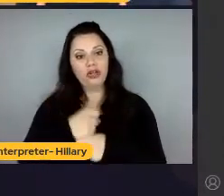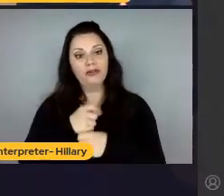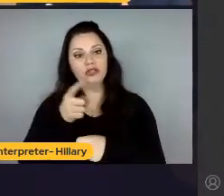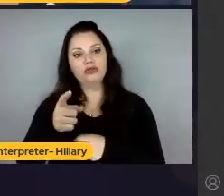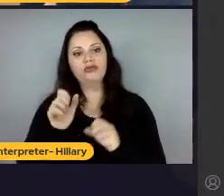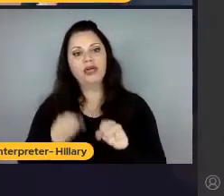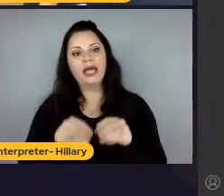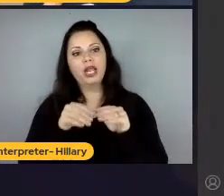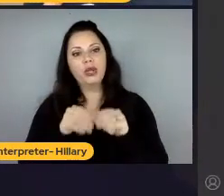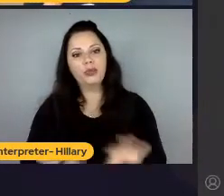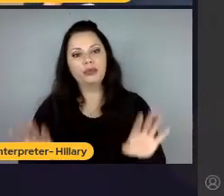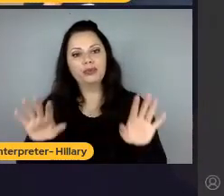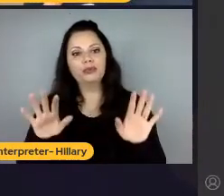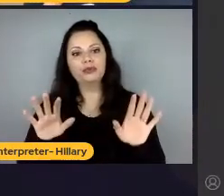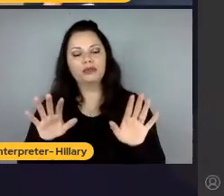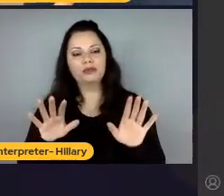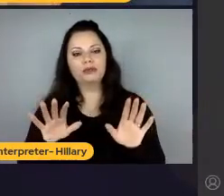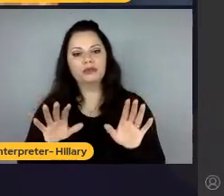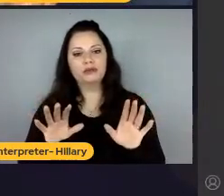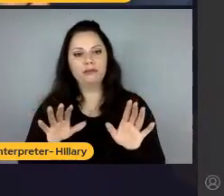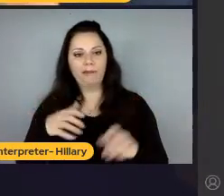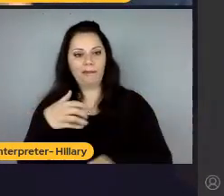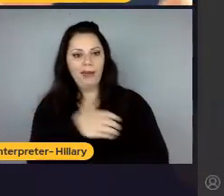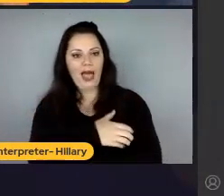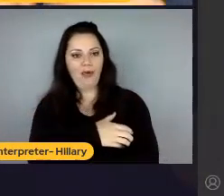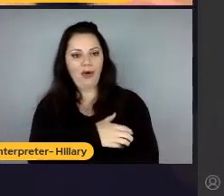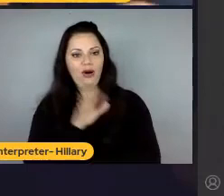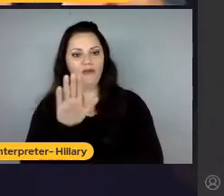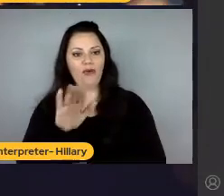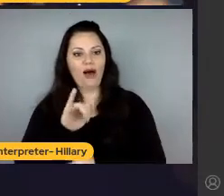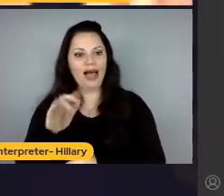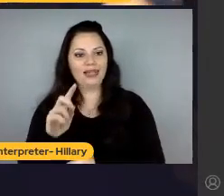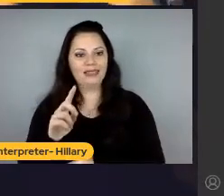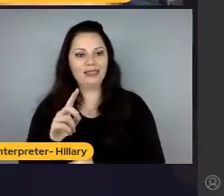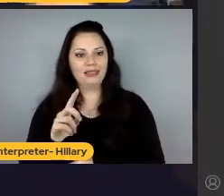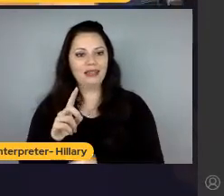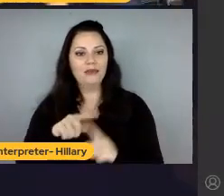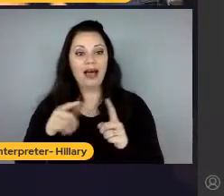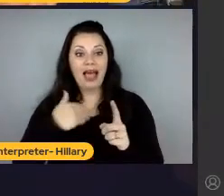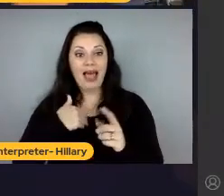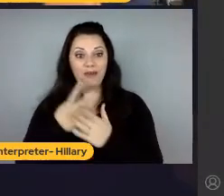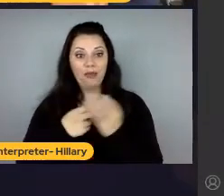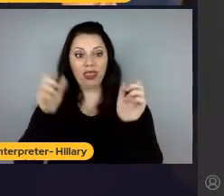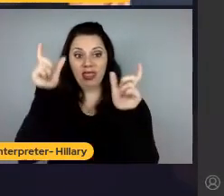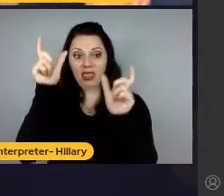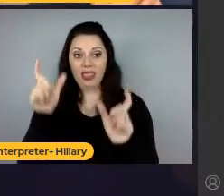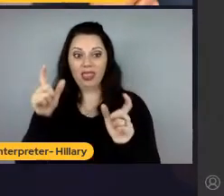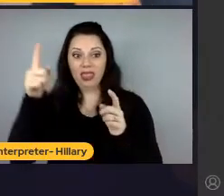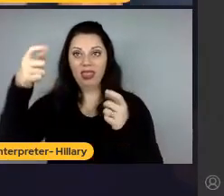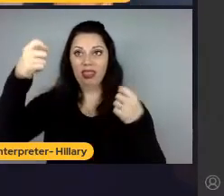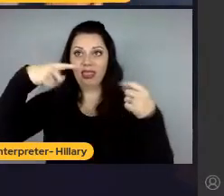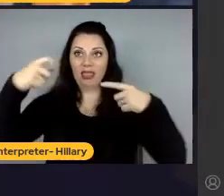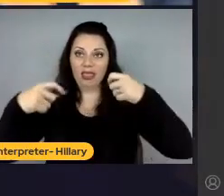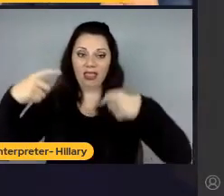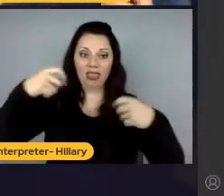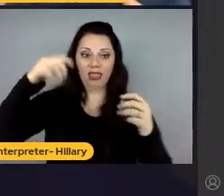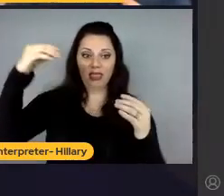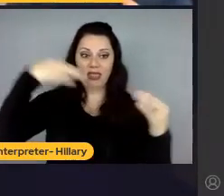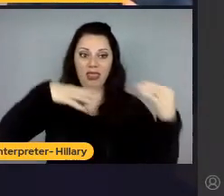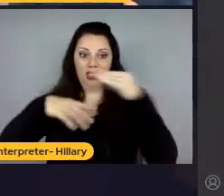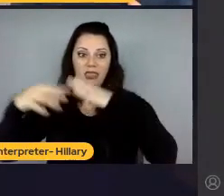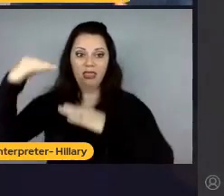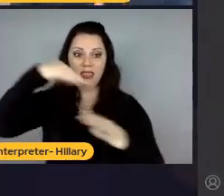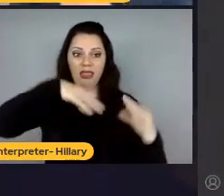all the power of your IDE, and by having that interactive feedback, you can literally